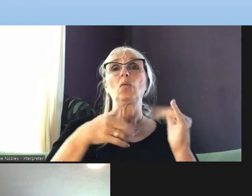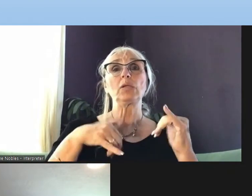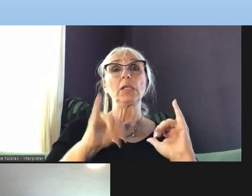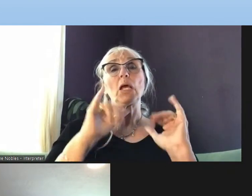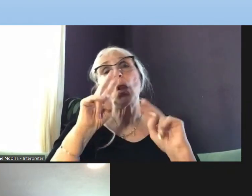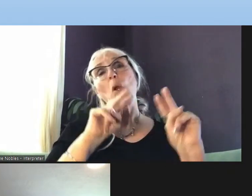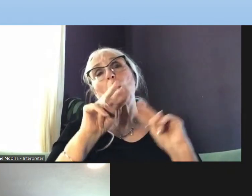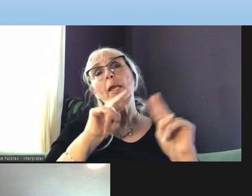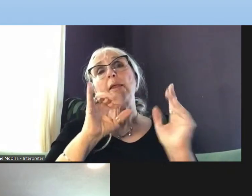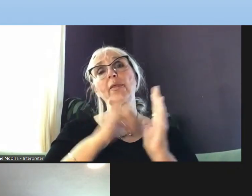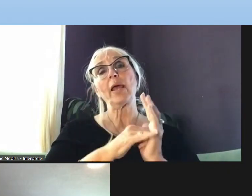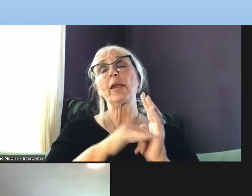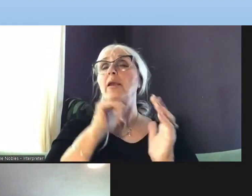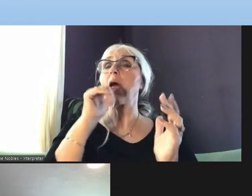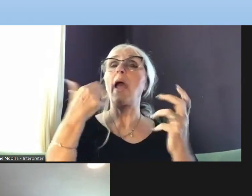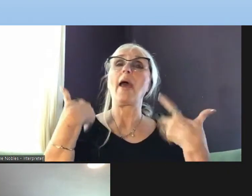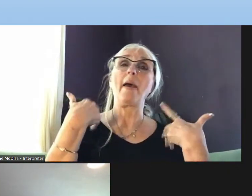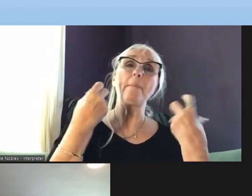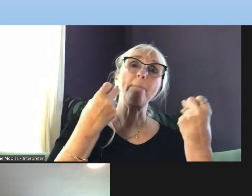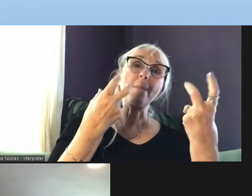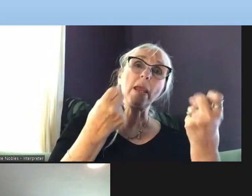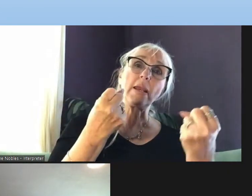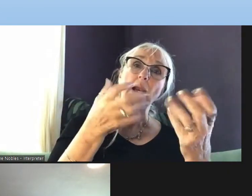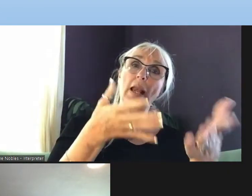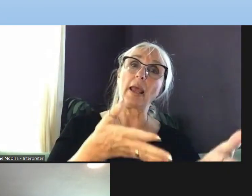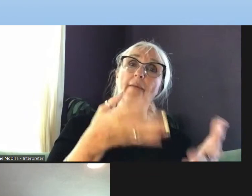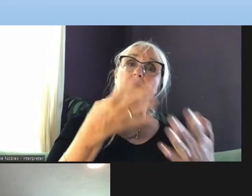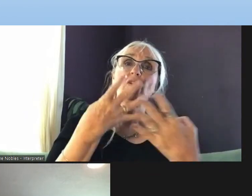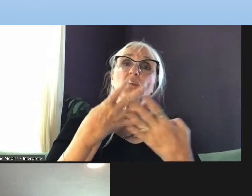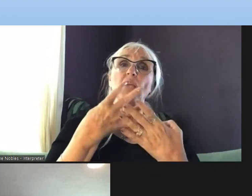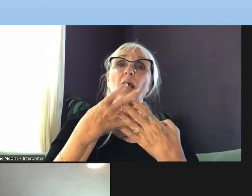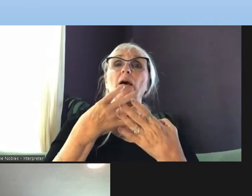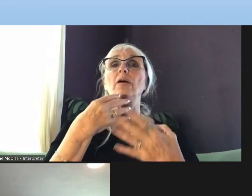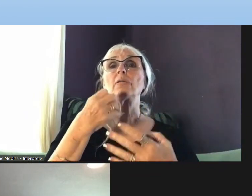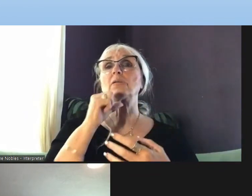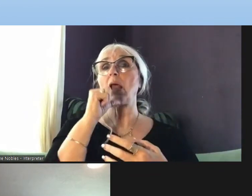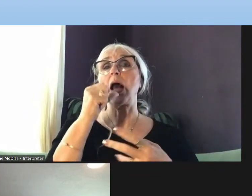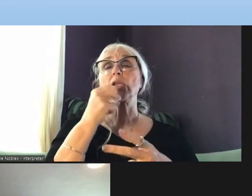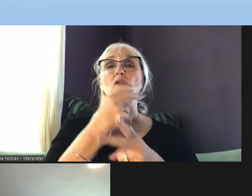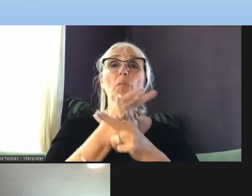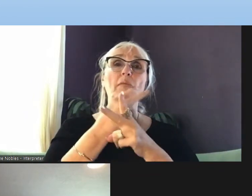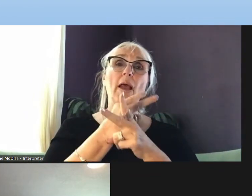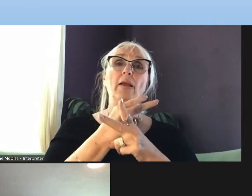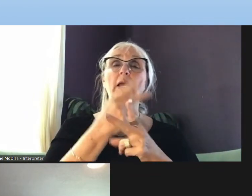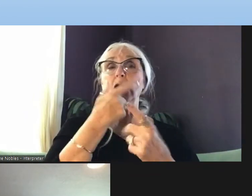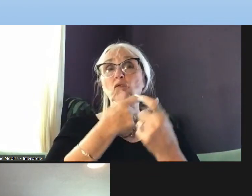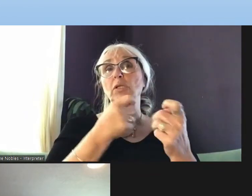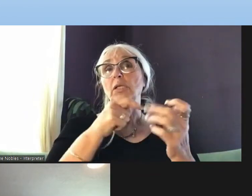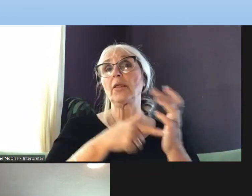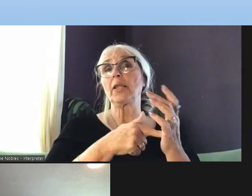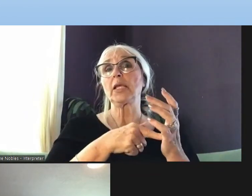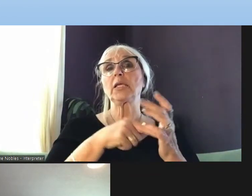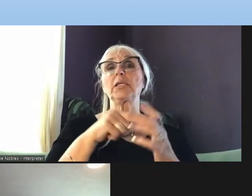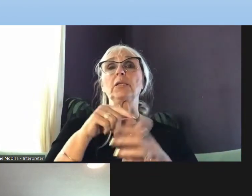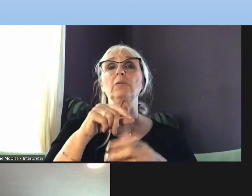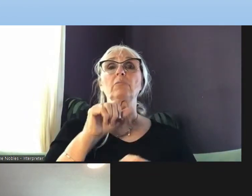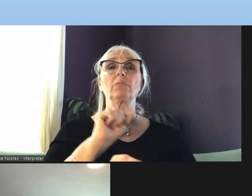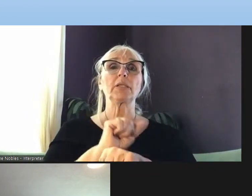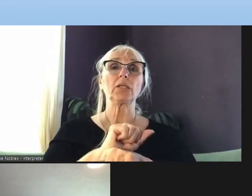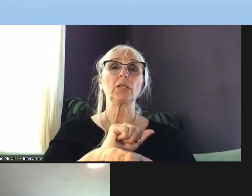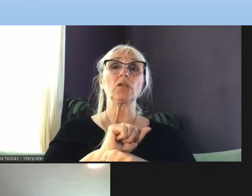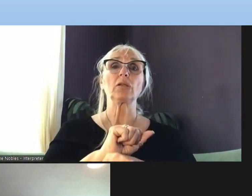those left in the jail that aren't supervisors that are interested in these type of positions anymore. Yeah. So